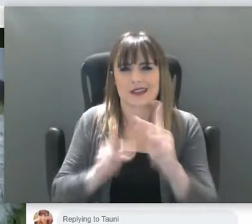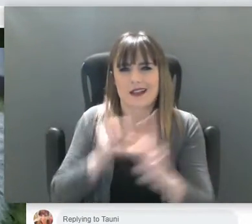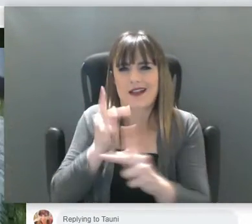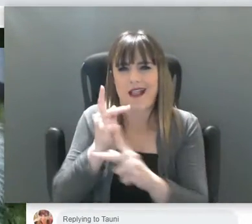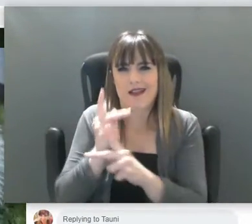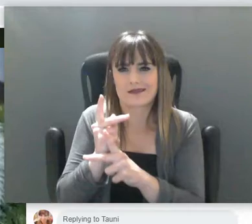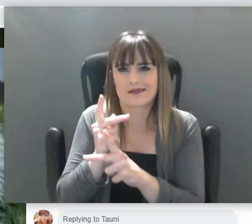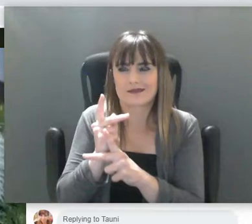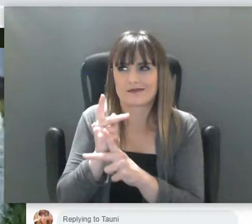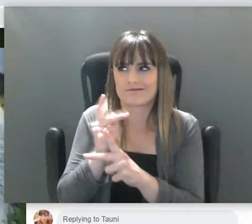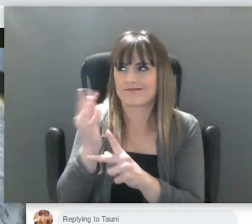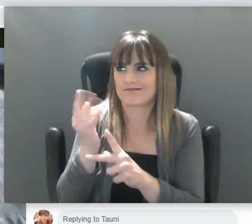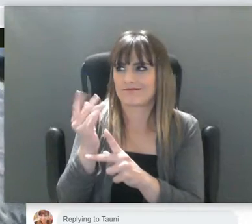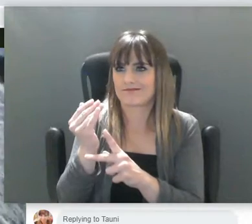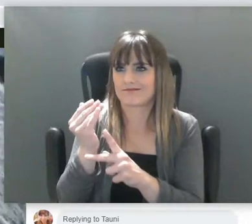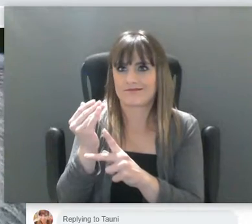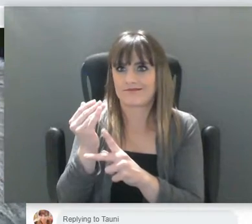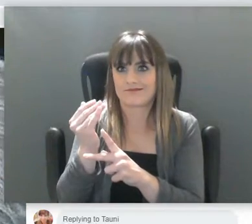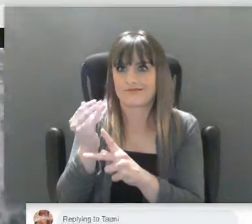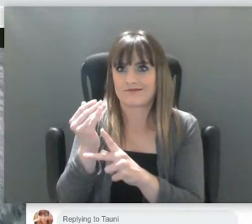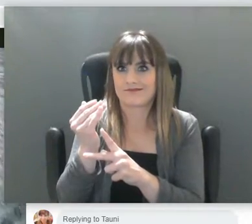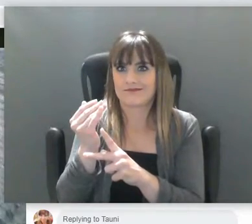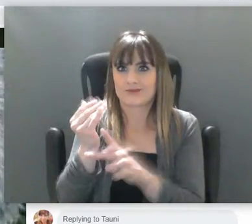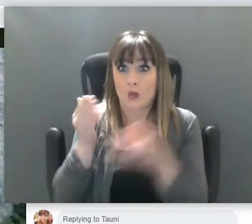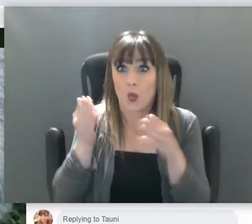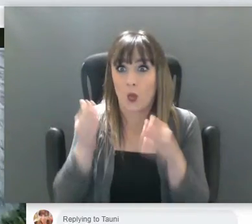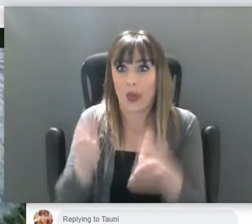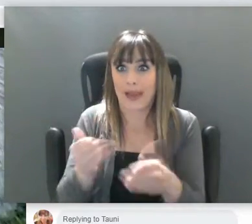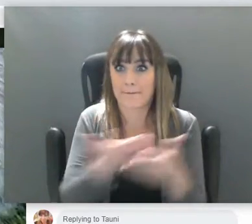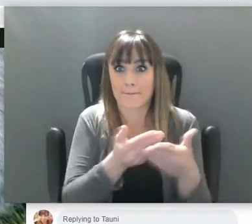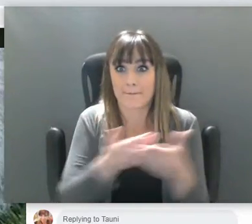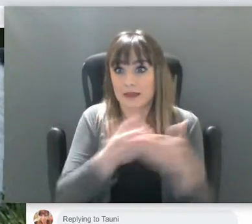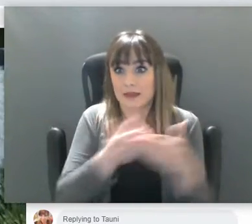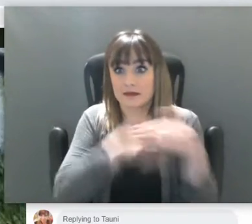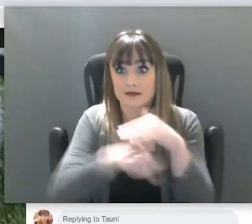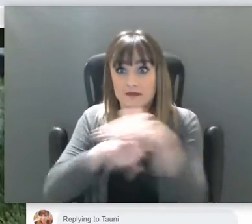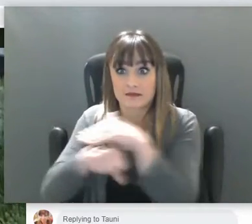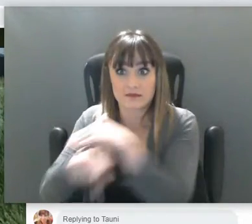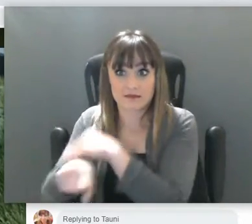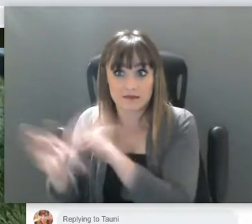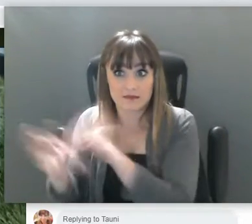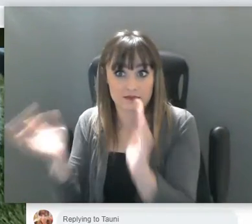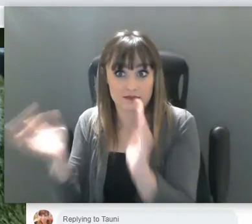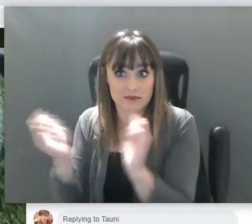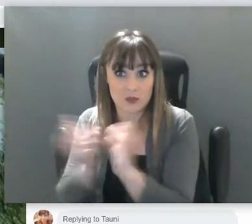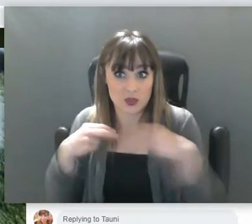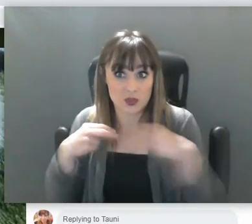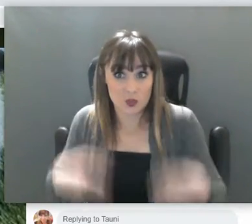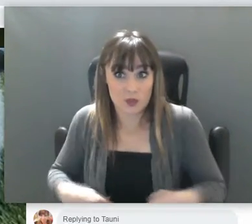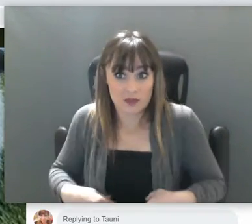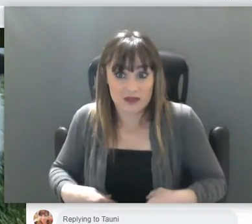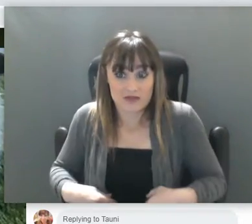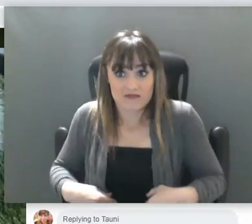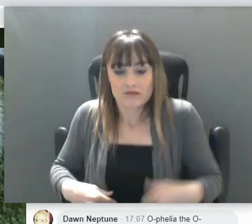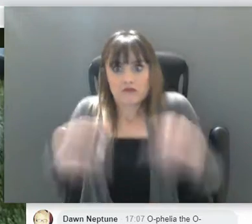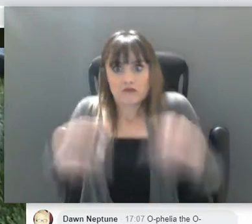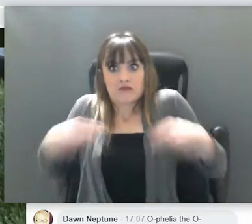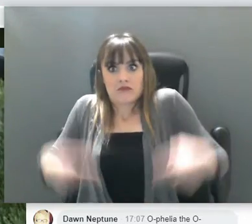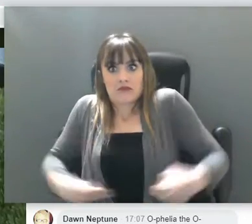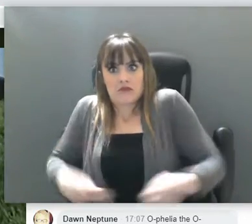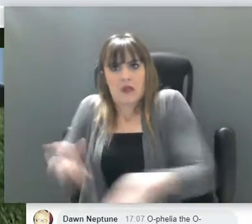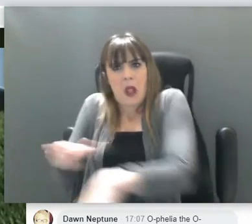method of getting babies out there in the world. Us humans and some other types of mammals live a really long time, but we have babies only